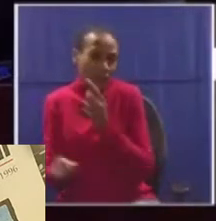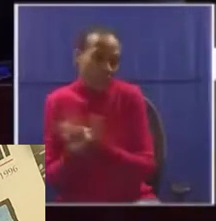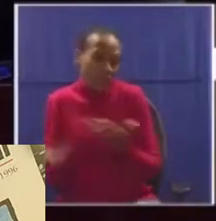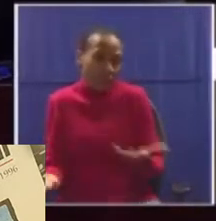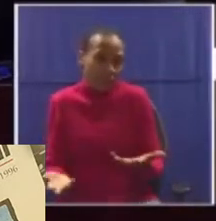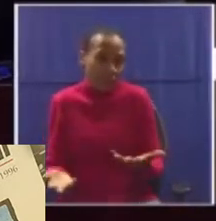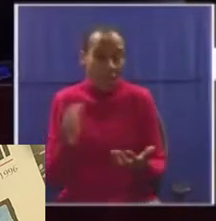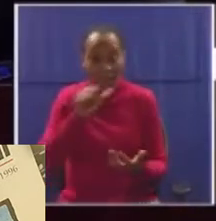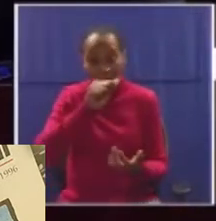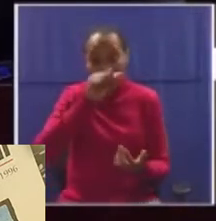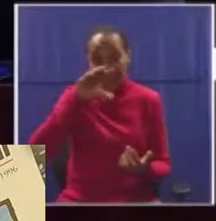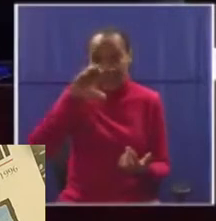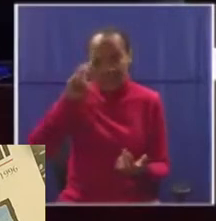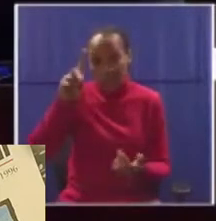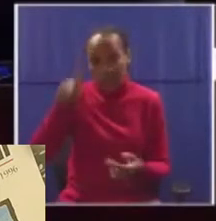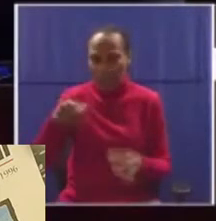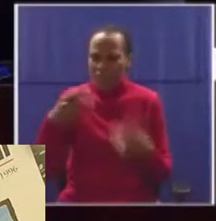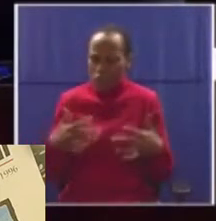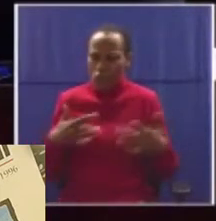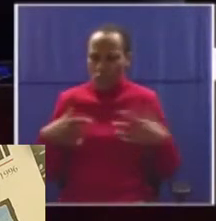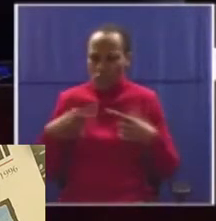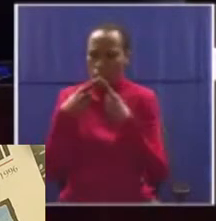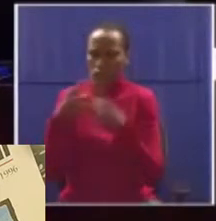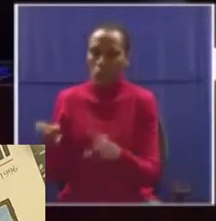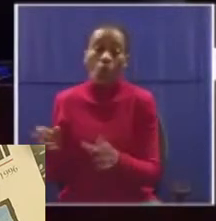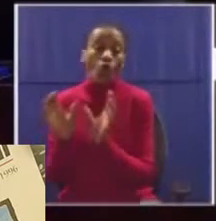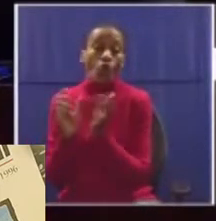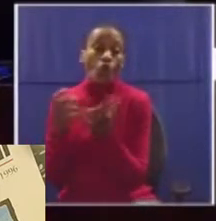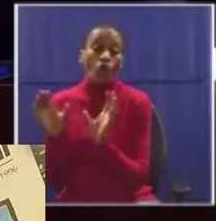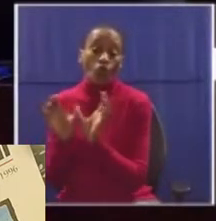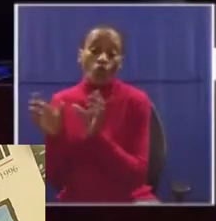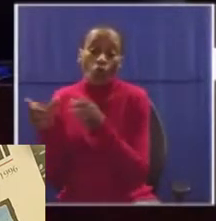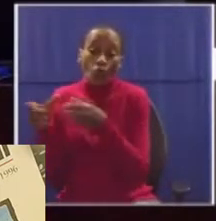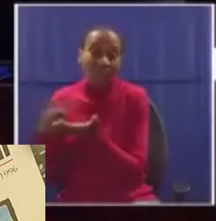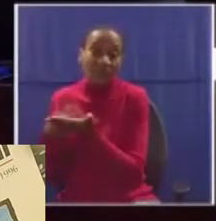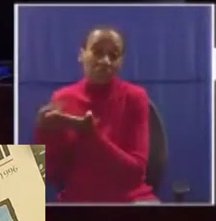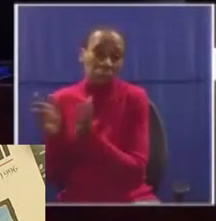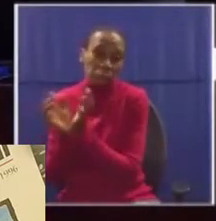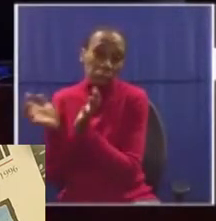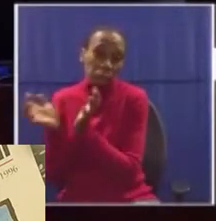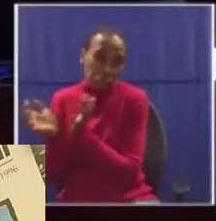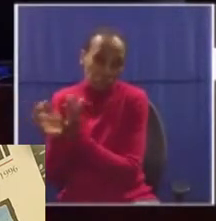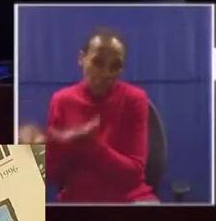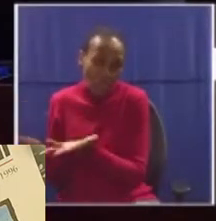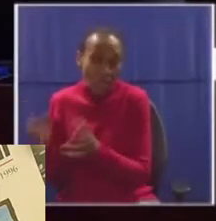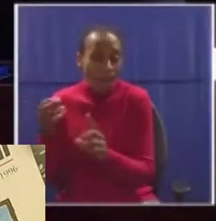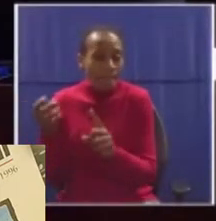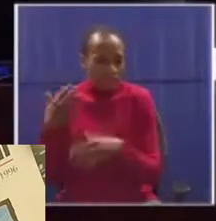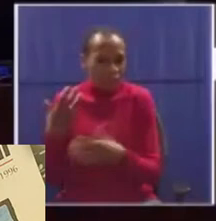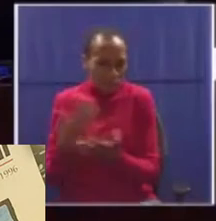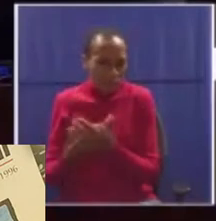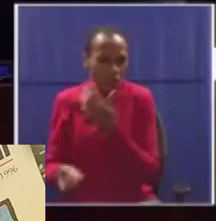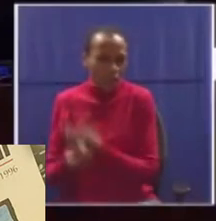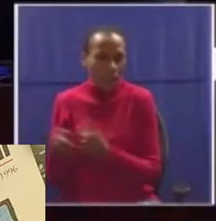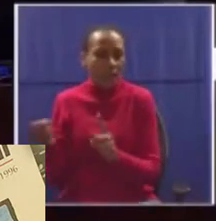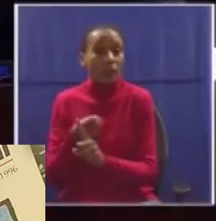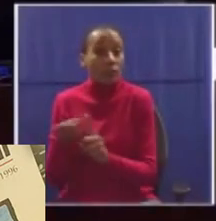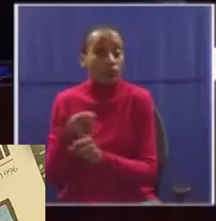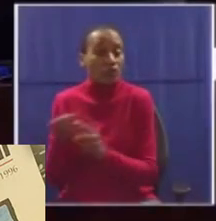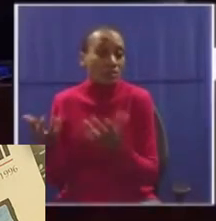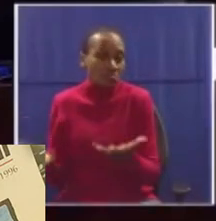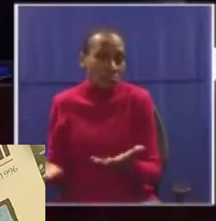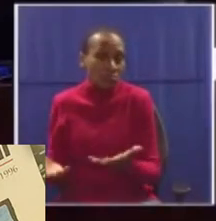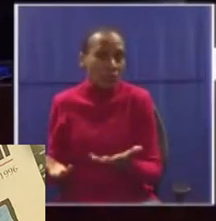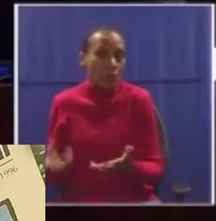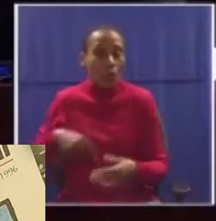we raised the acdp raised these concerns during the committee's deliberations on possible abuses and what safeguards are